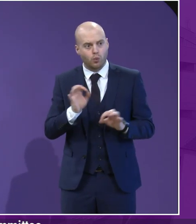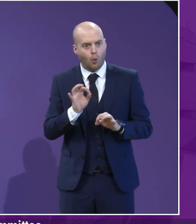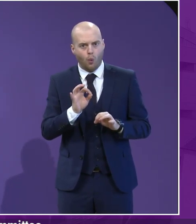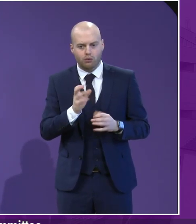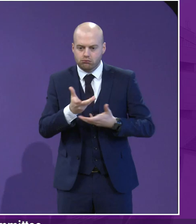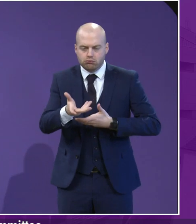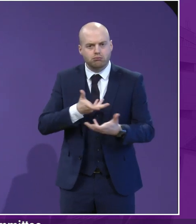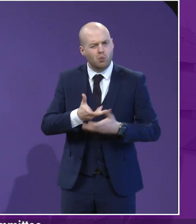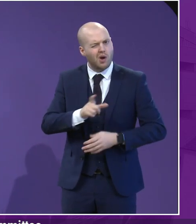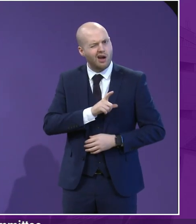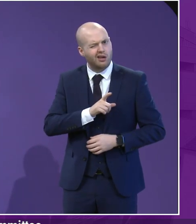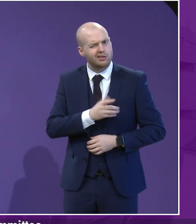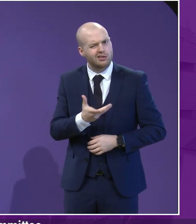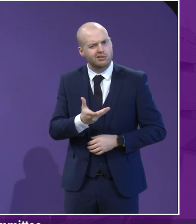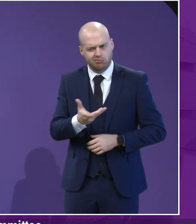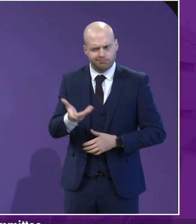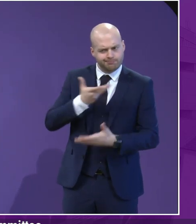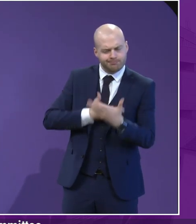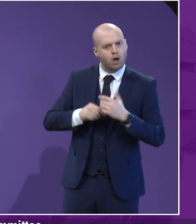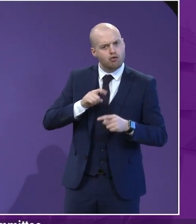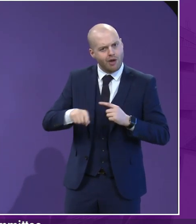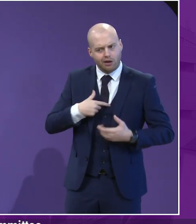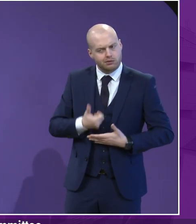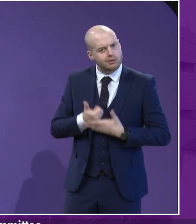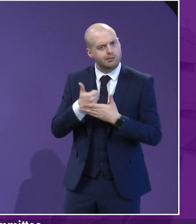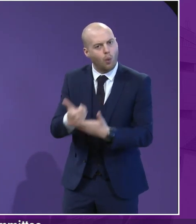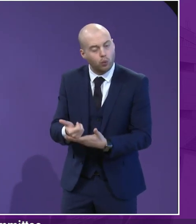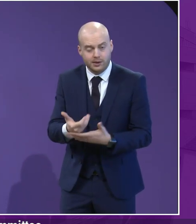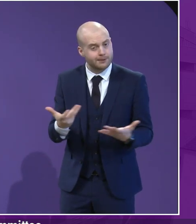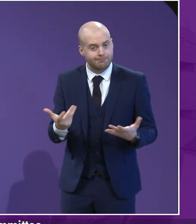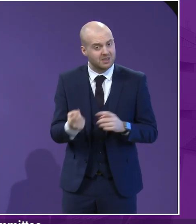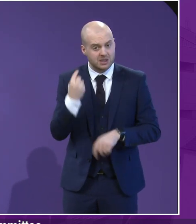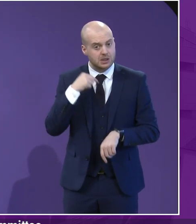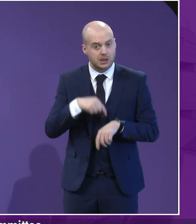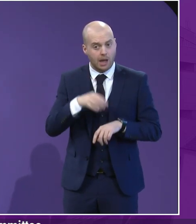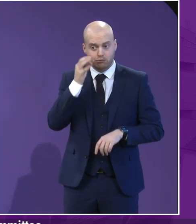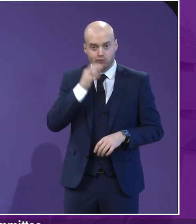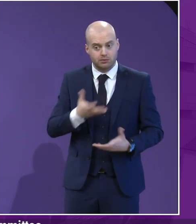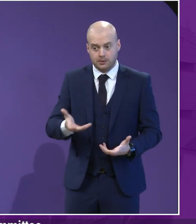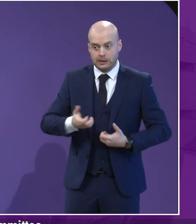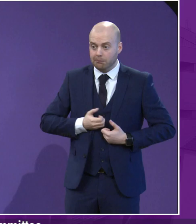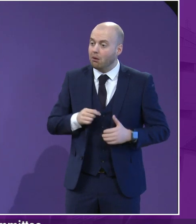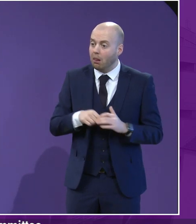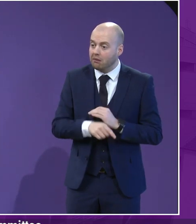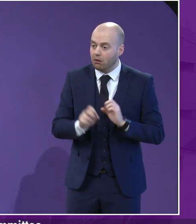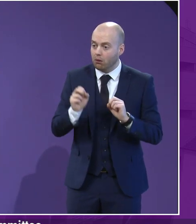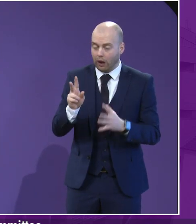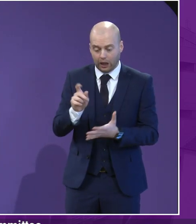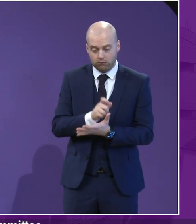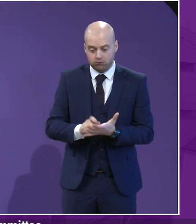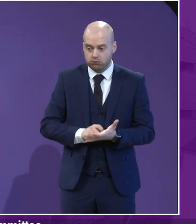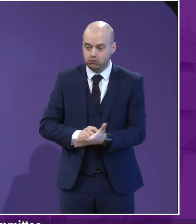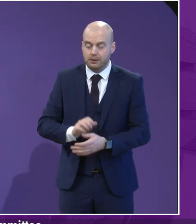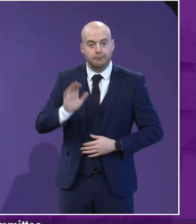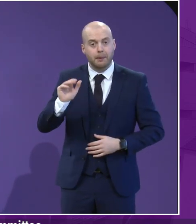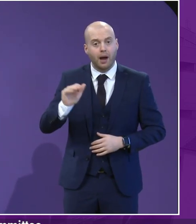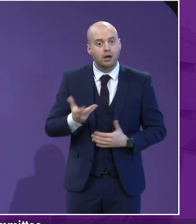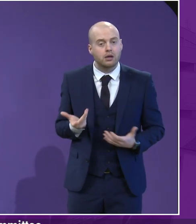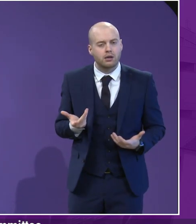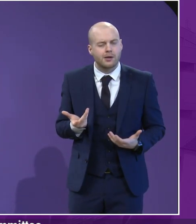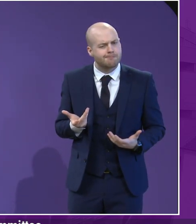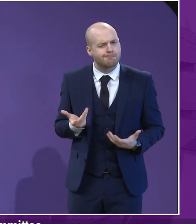last week, but I remember it was some 10 years ago, no, 15, 20 years ago. Anyway, a long time ago,